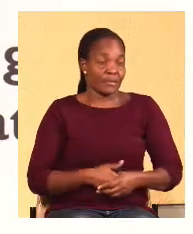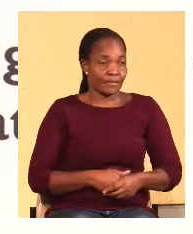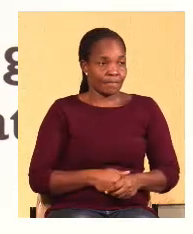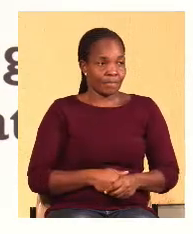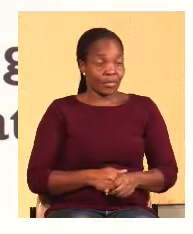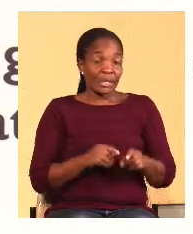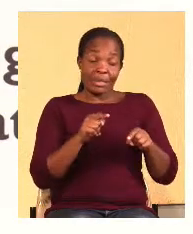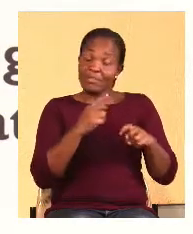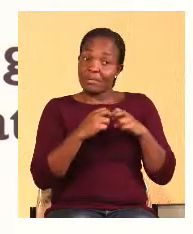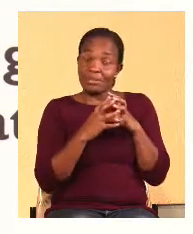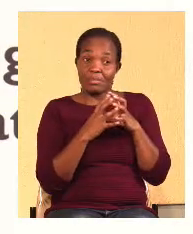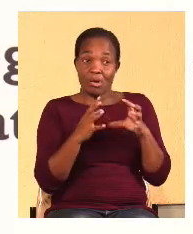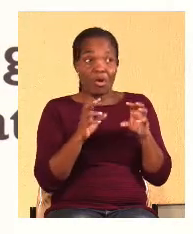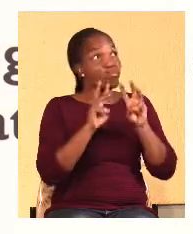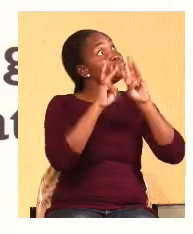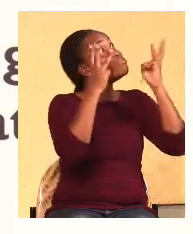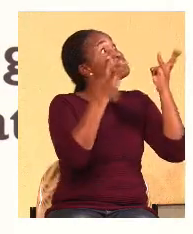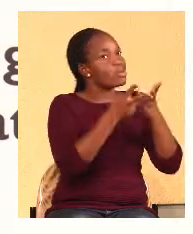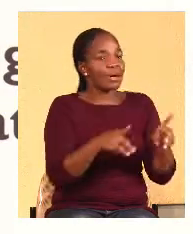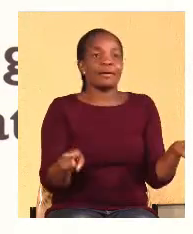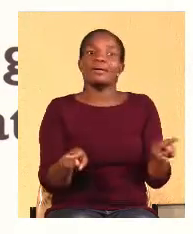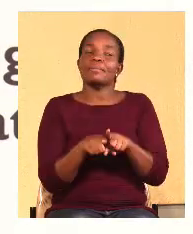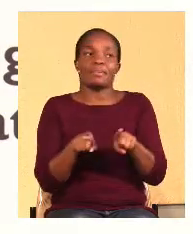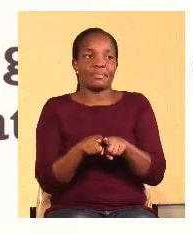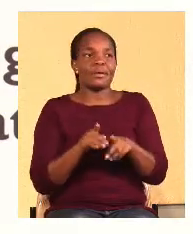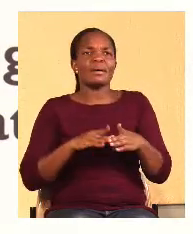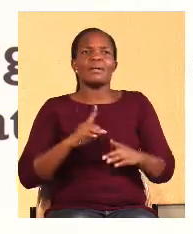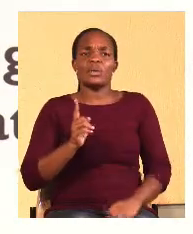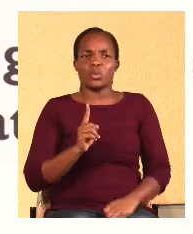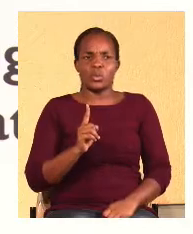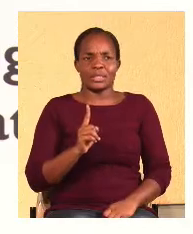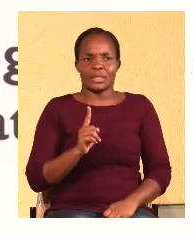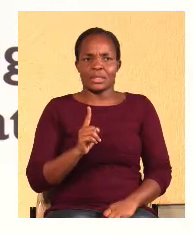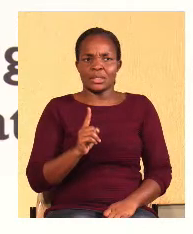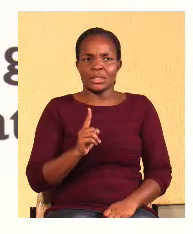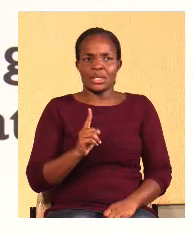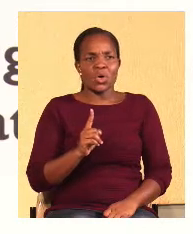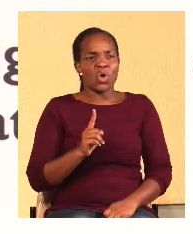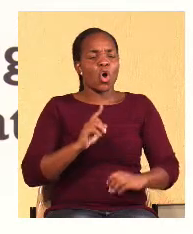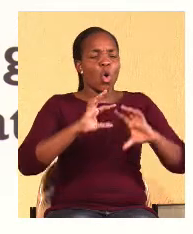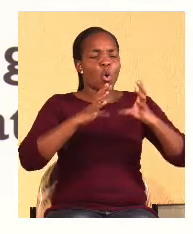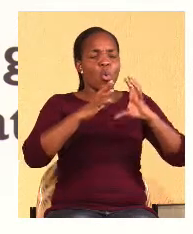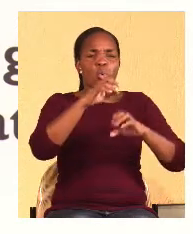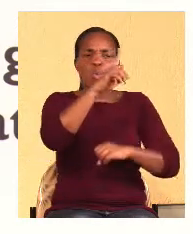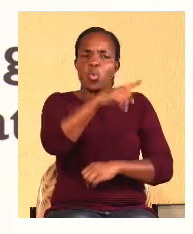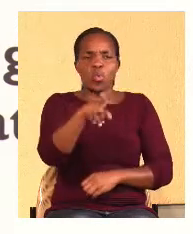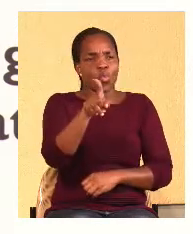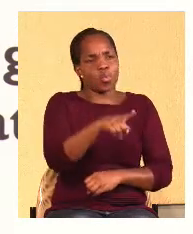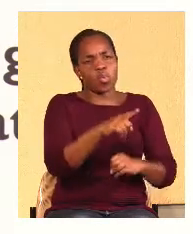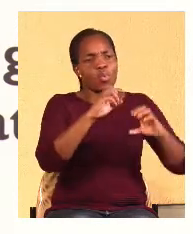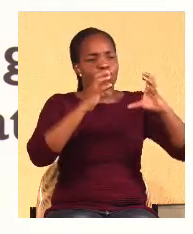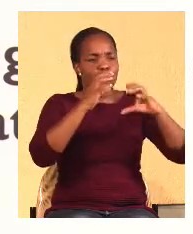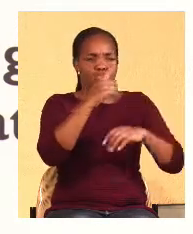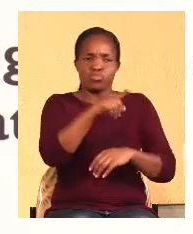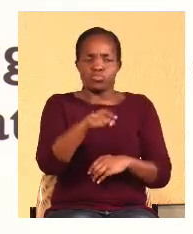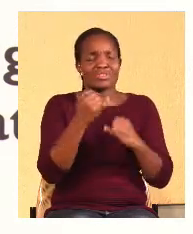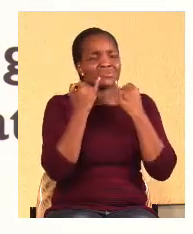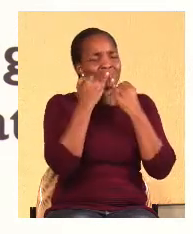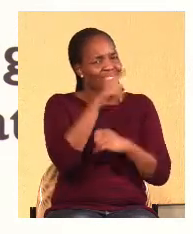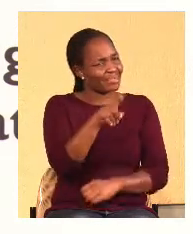growing concern, I think globally as well, about the increase in fake news. So, it